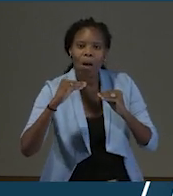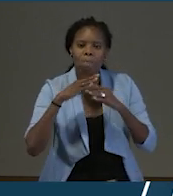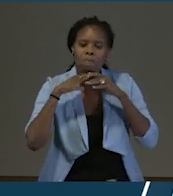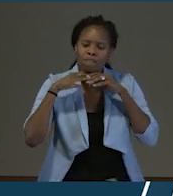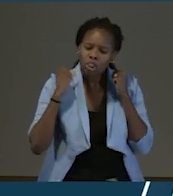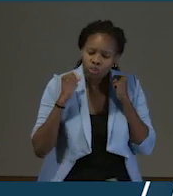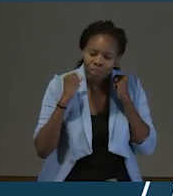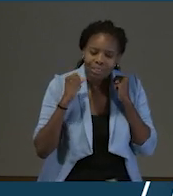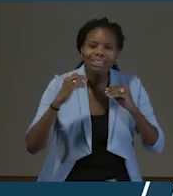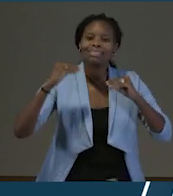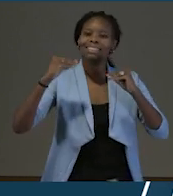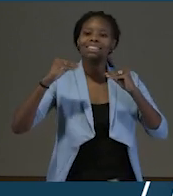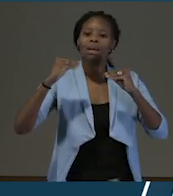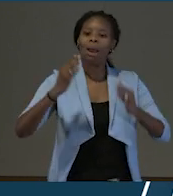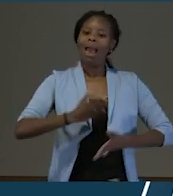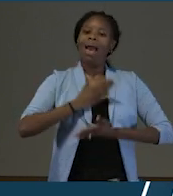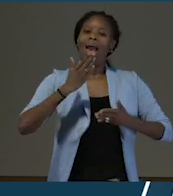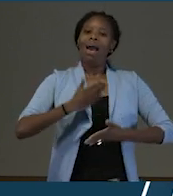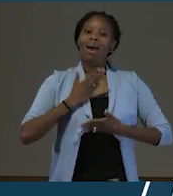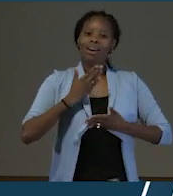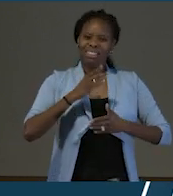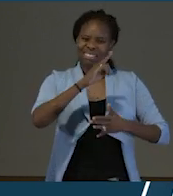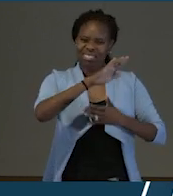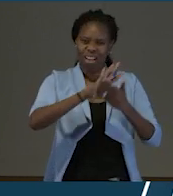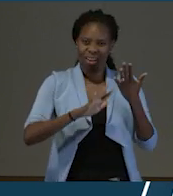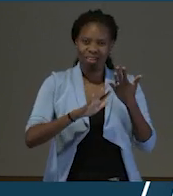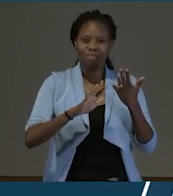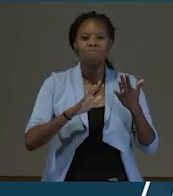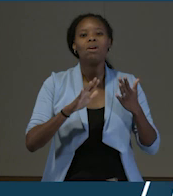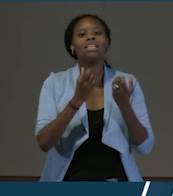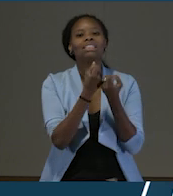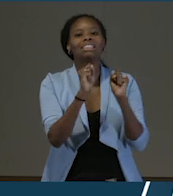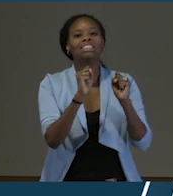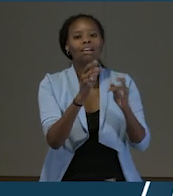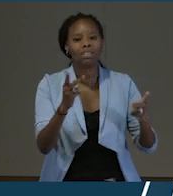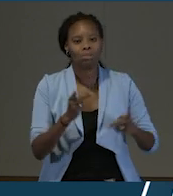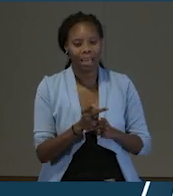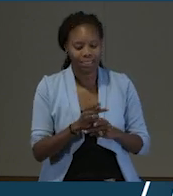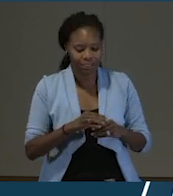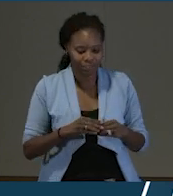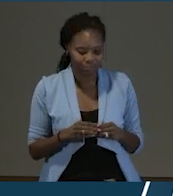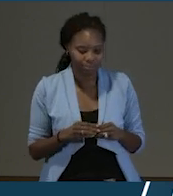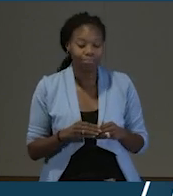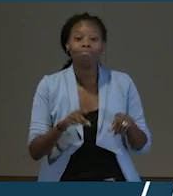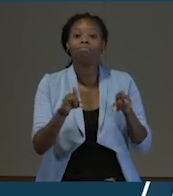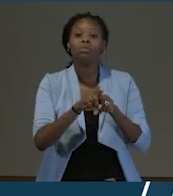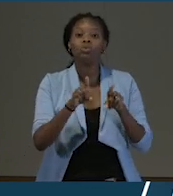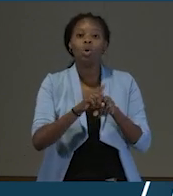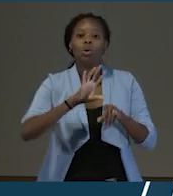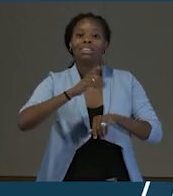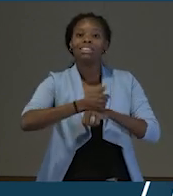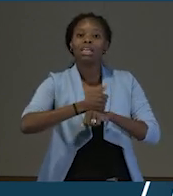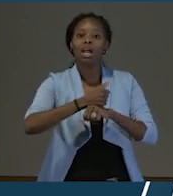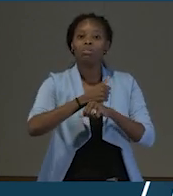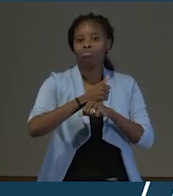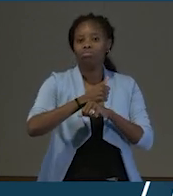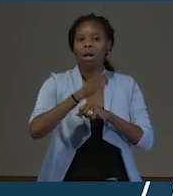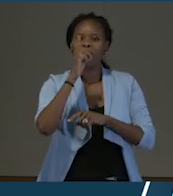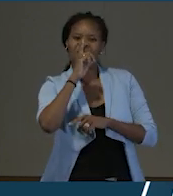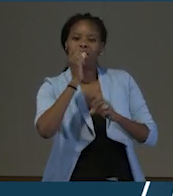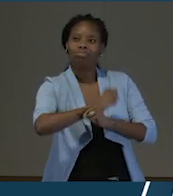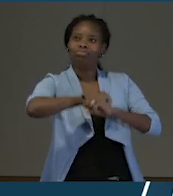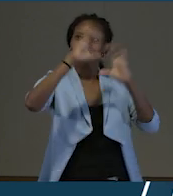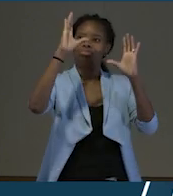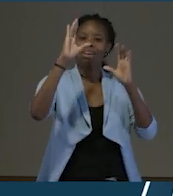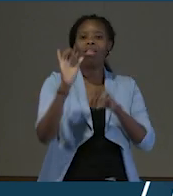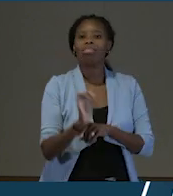all those in a safe space. An example could be setting up scenarios like playing house or school, where they